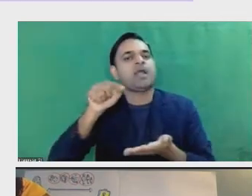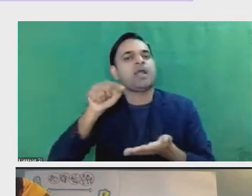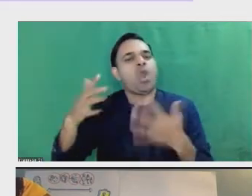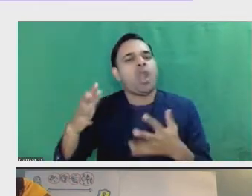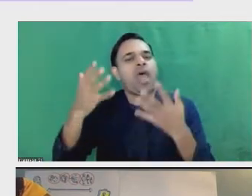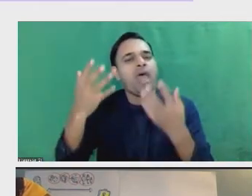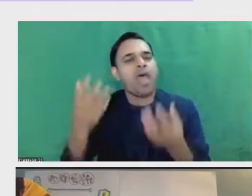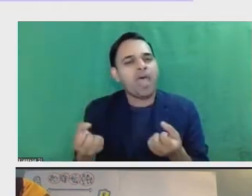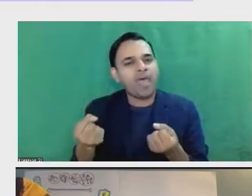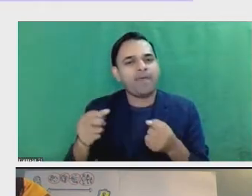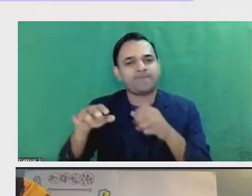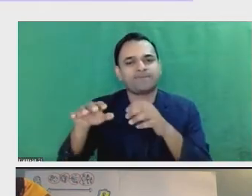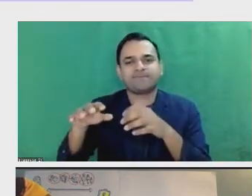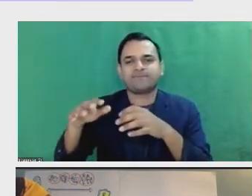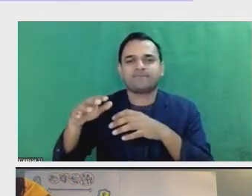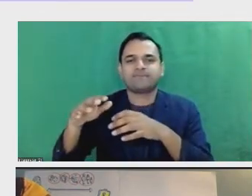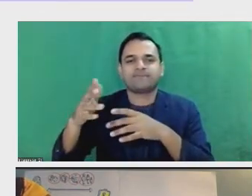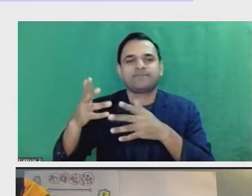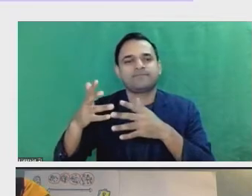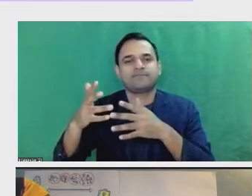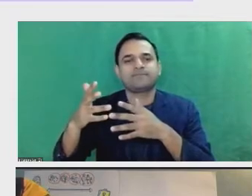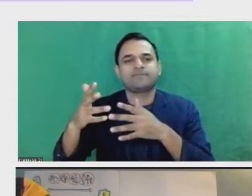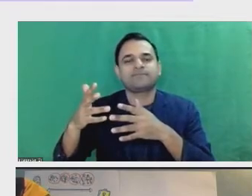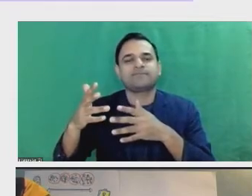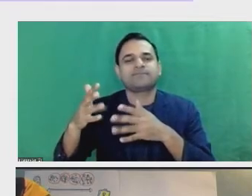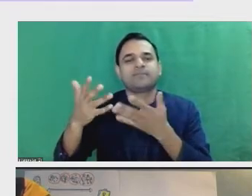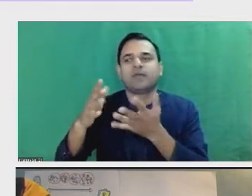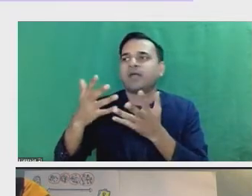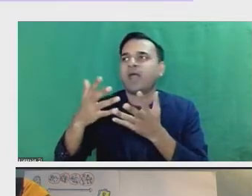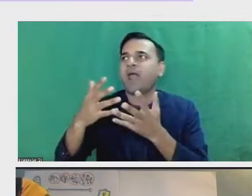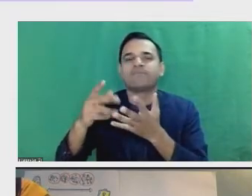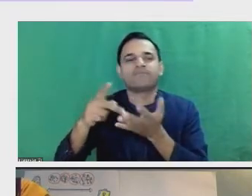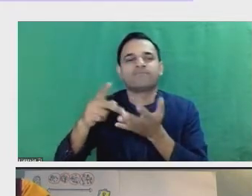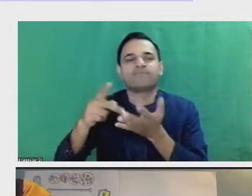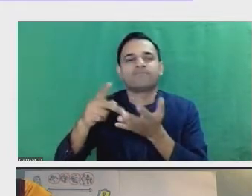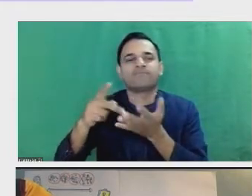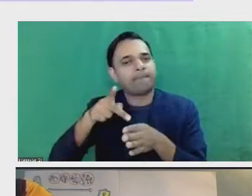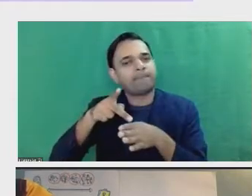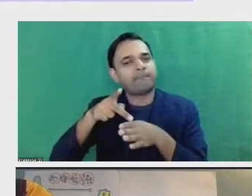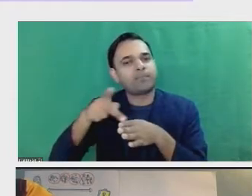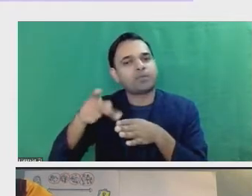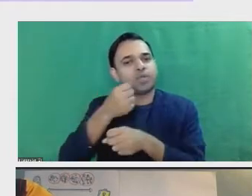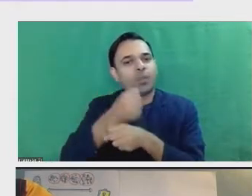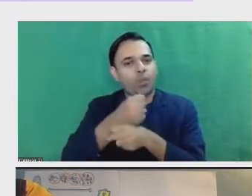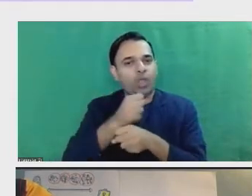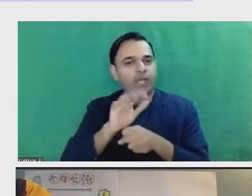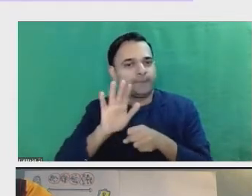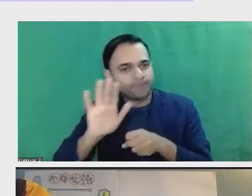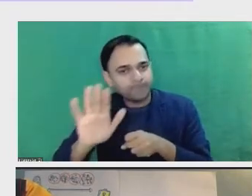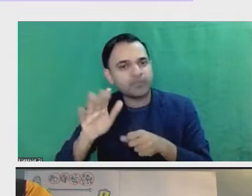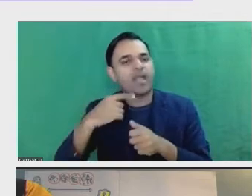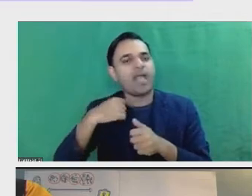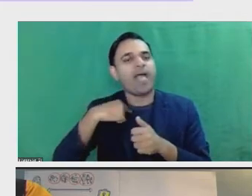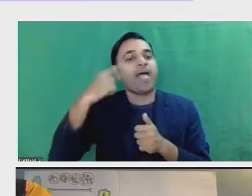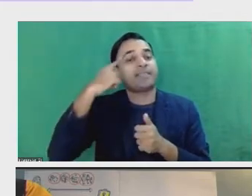position. And I think at the end of the day, if we can have those kind of plan, that would be great. And